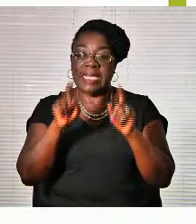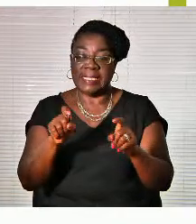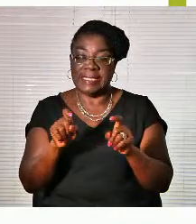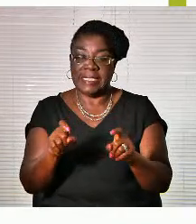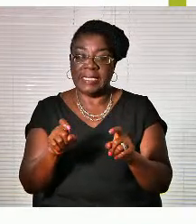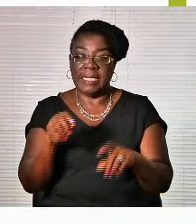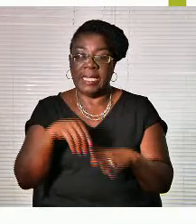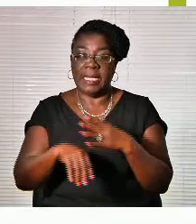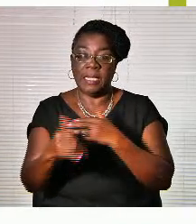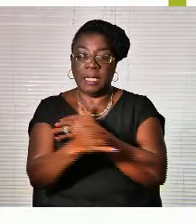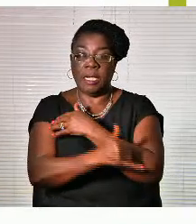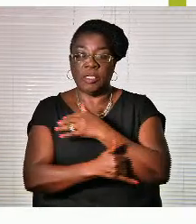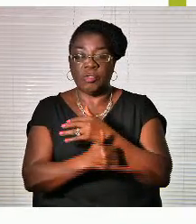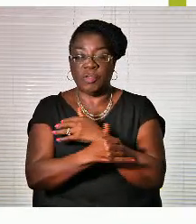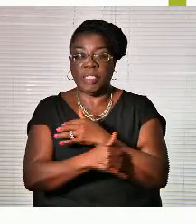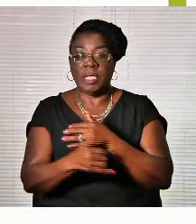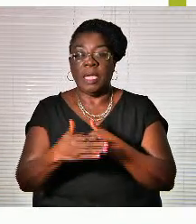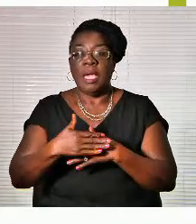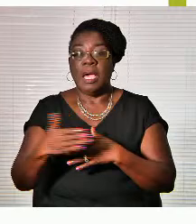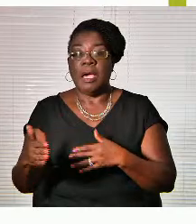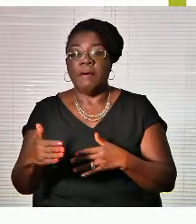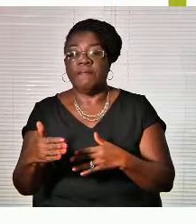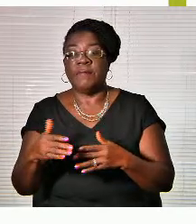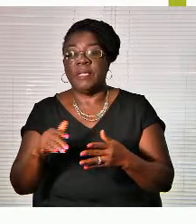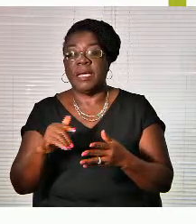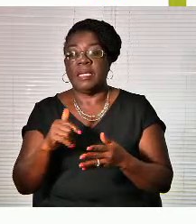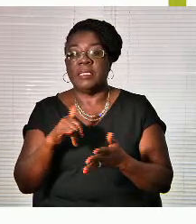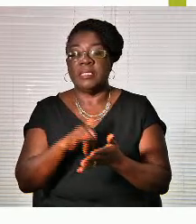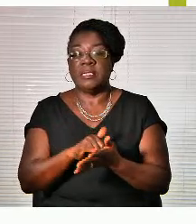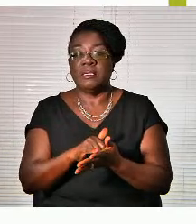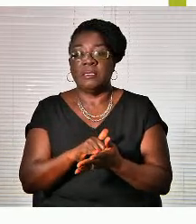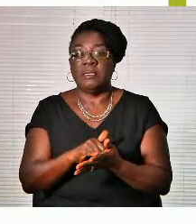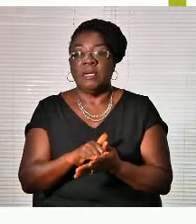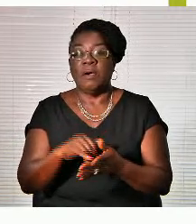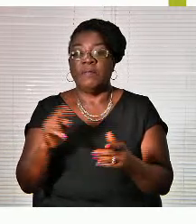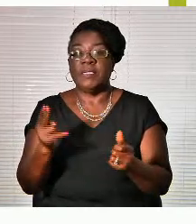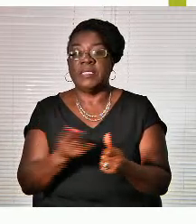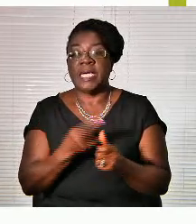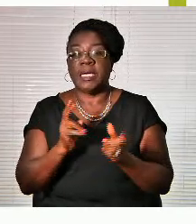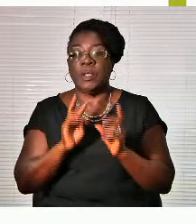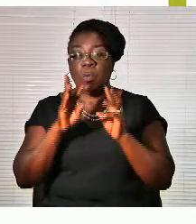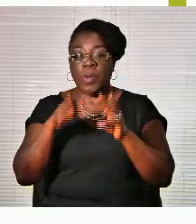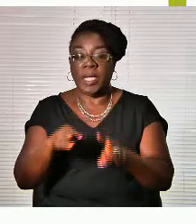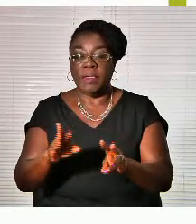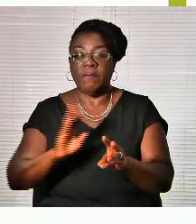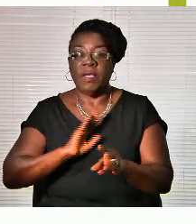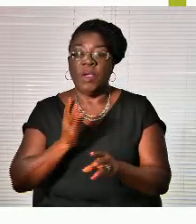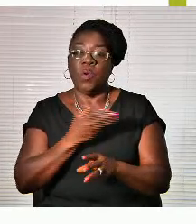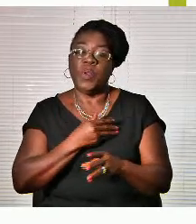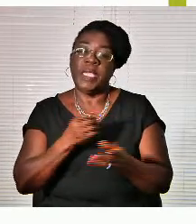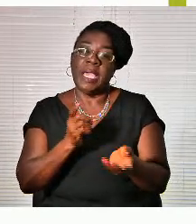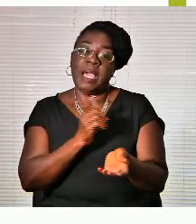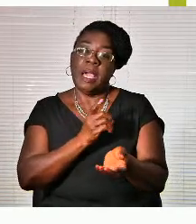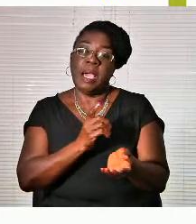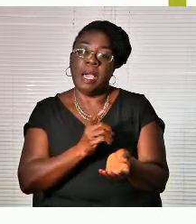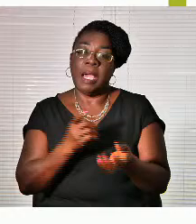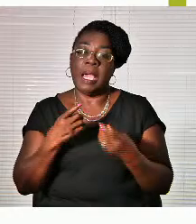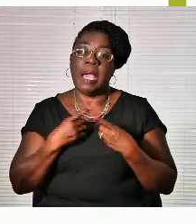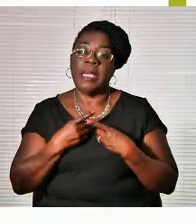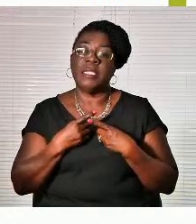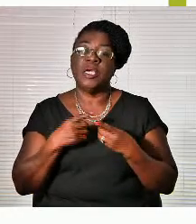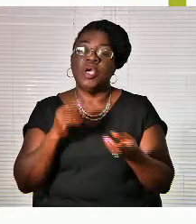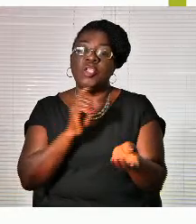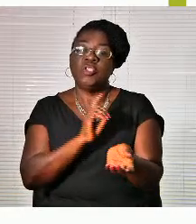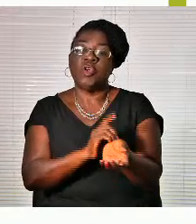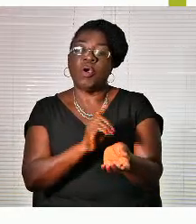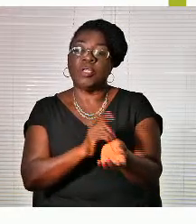country. Shortly after the start, however, of the second wave, we had Doctors Hospital Lab as well